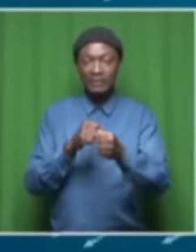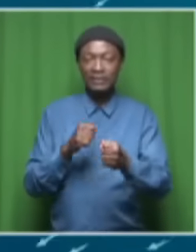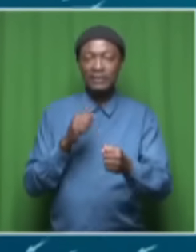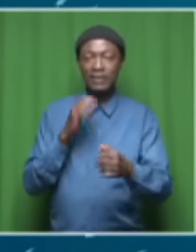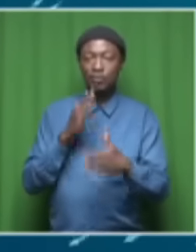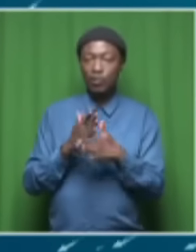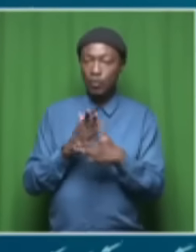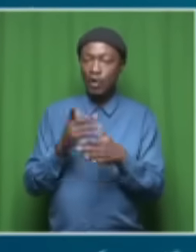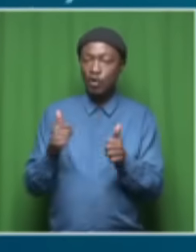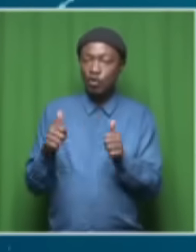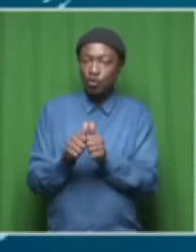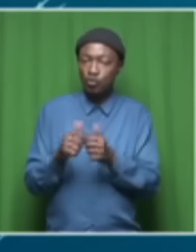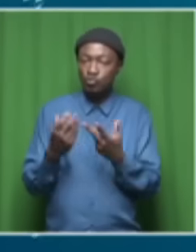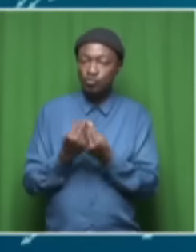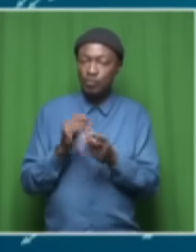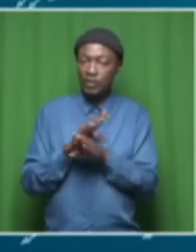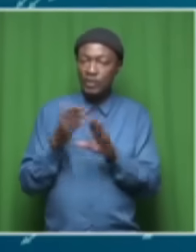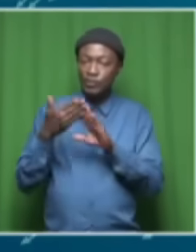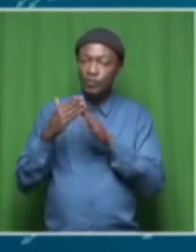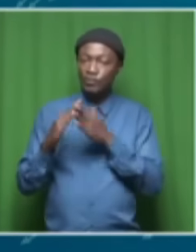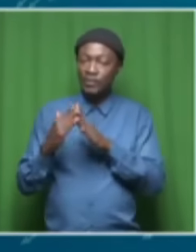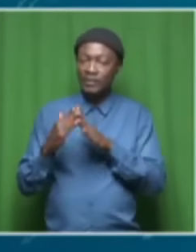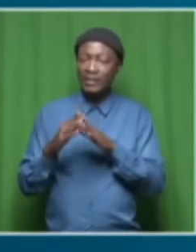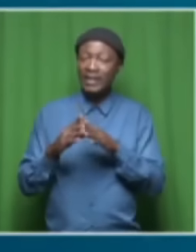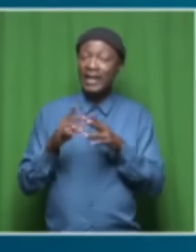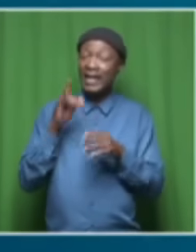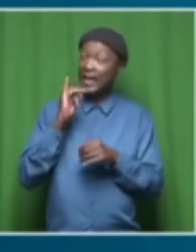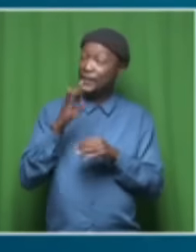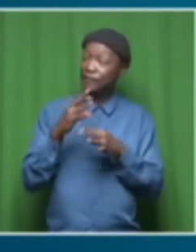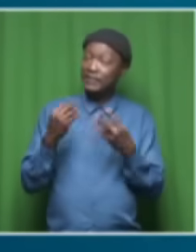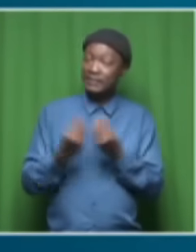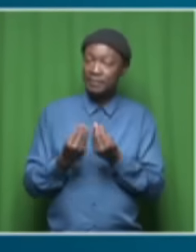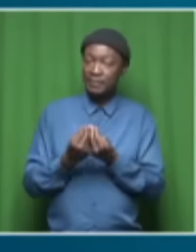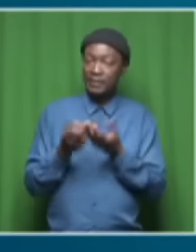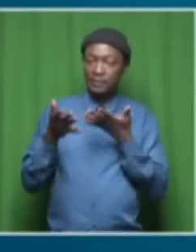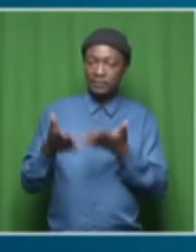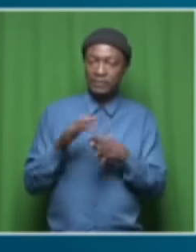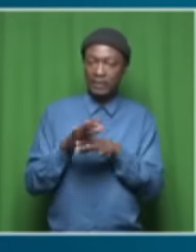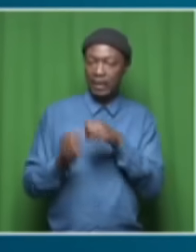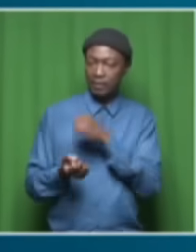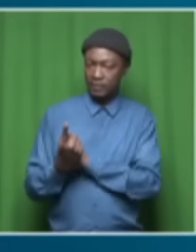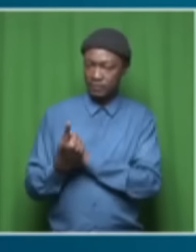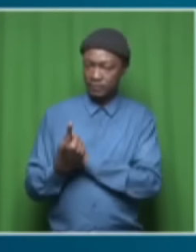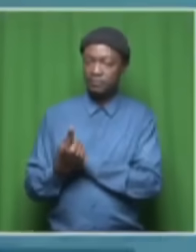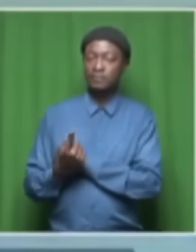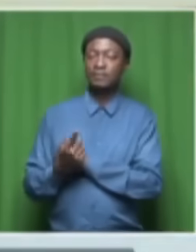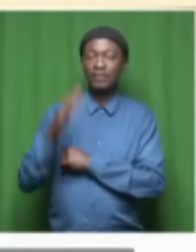very close with the communities. So that when something like this happens, we know that